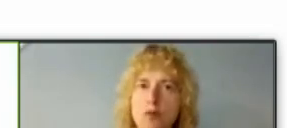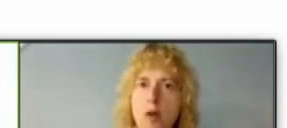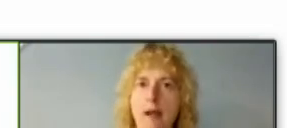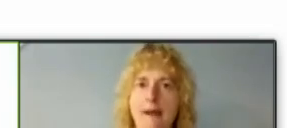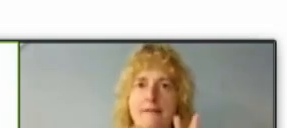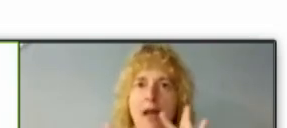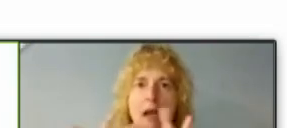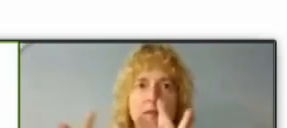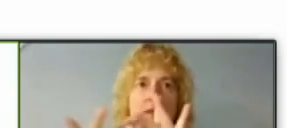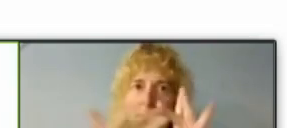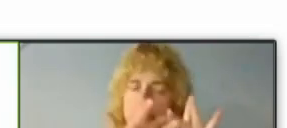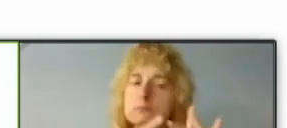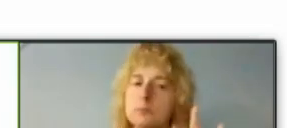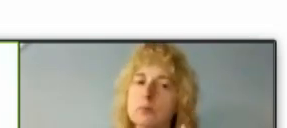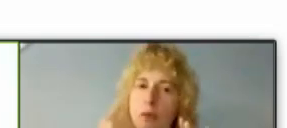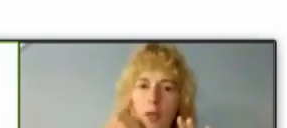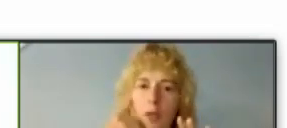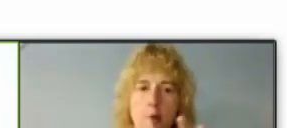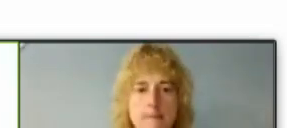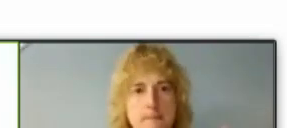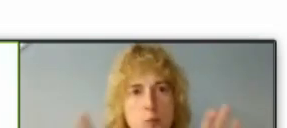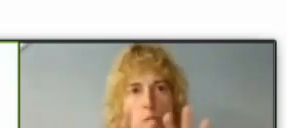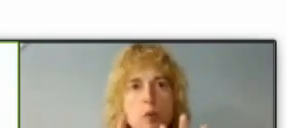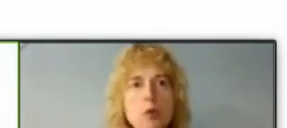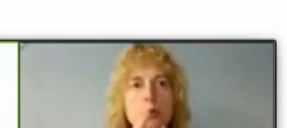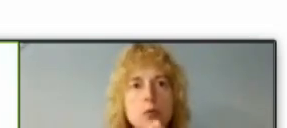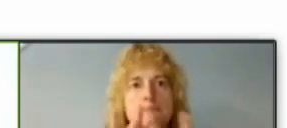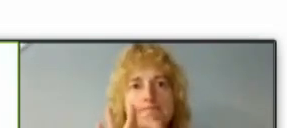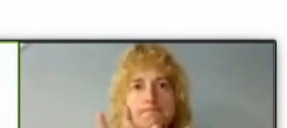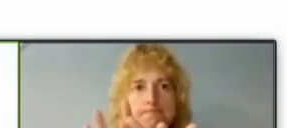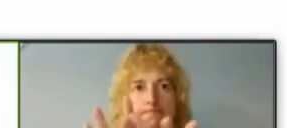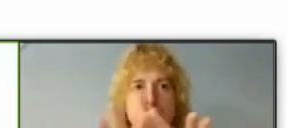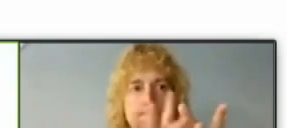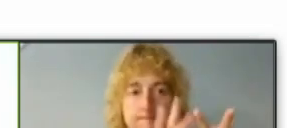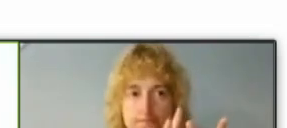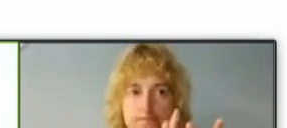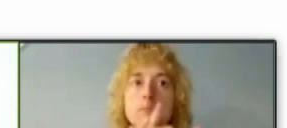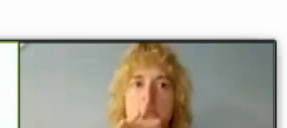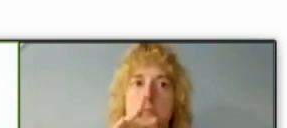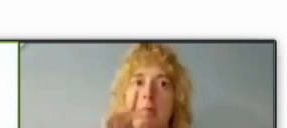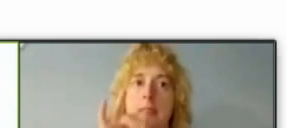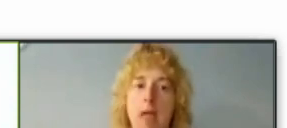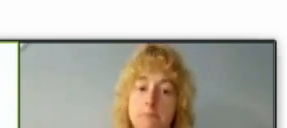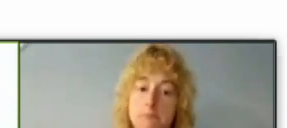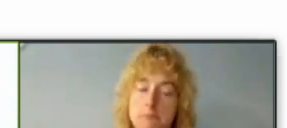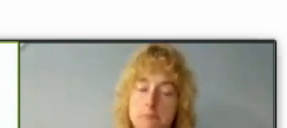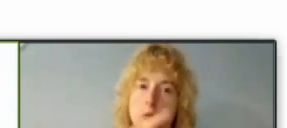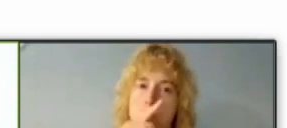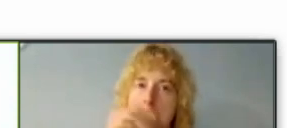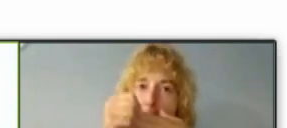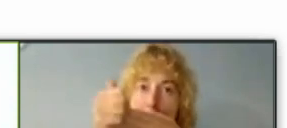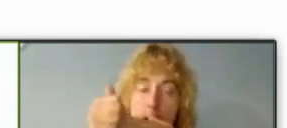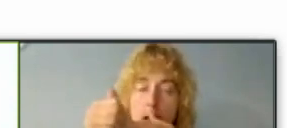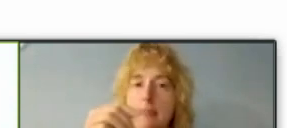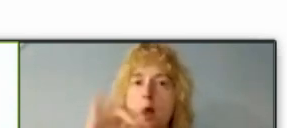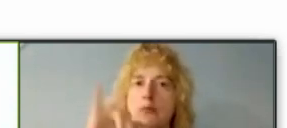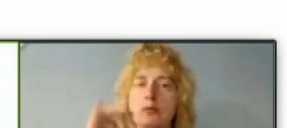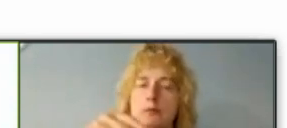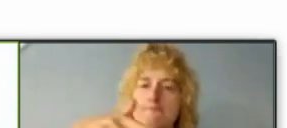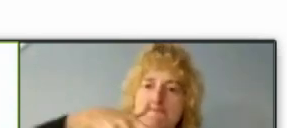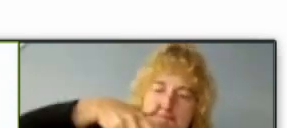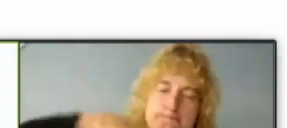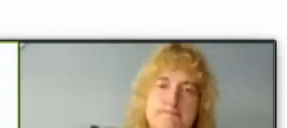so ordinary people who are local influencers in their communities as well. So those are kind of how we think about our work with